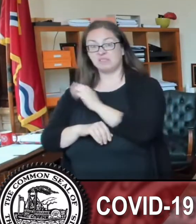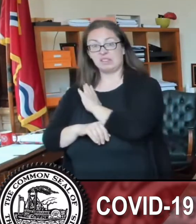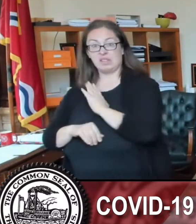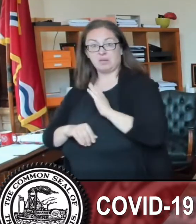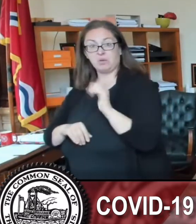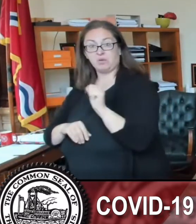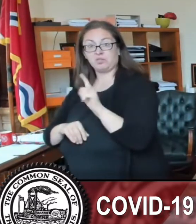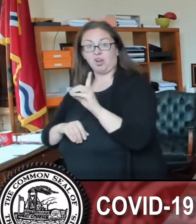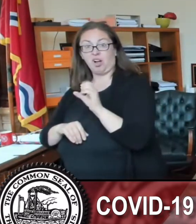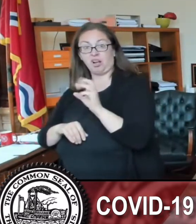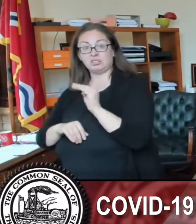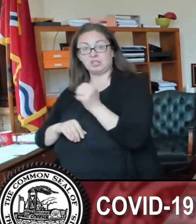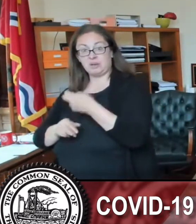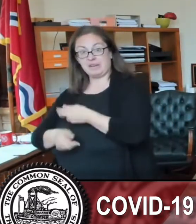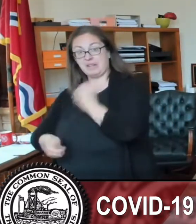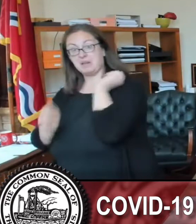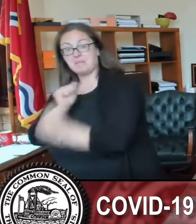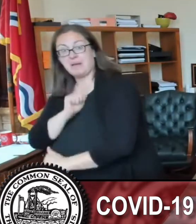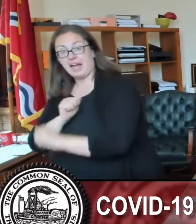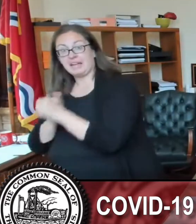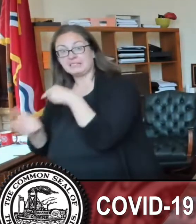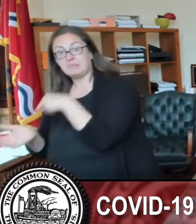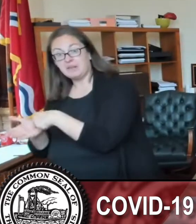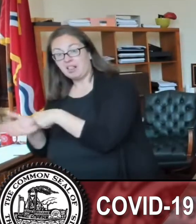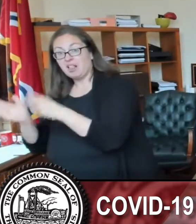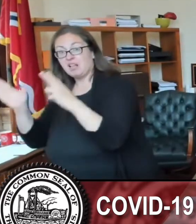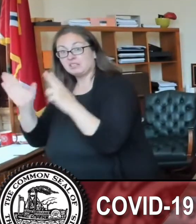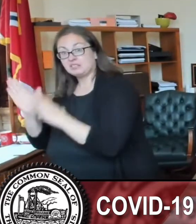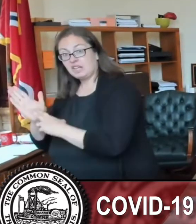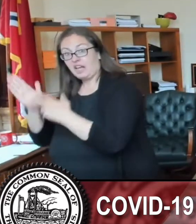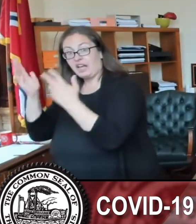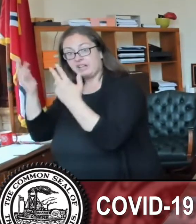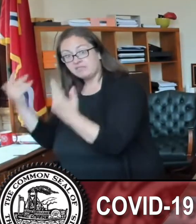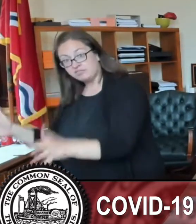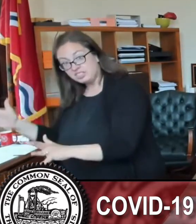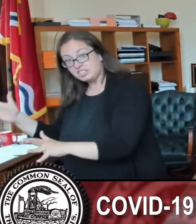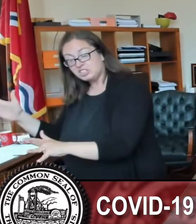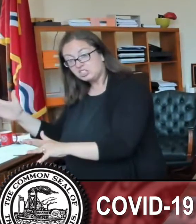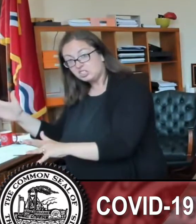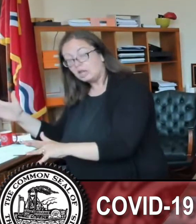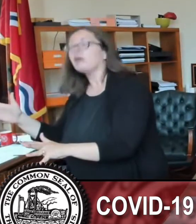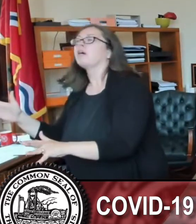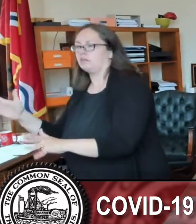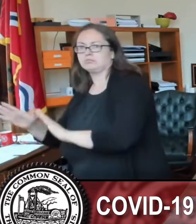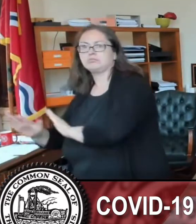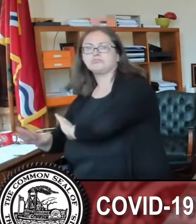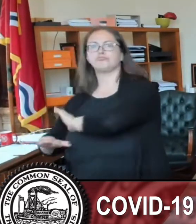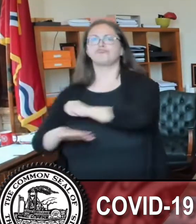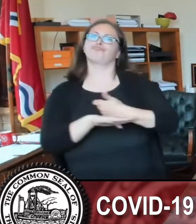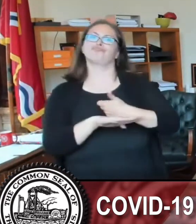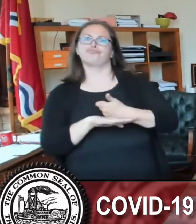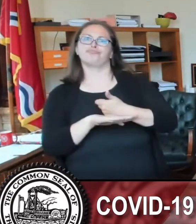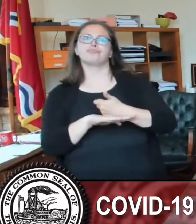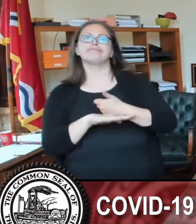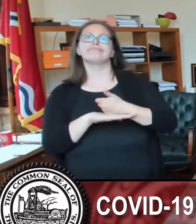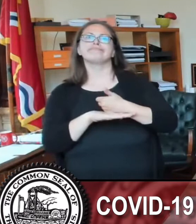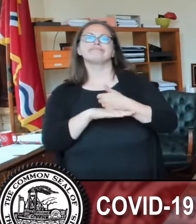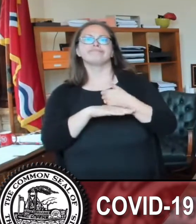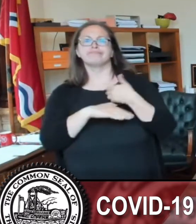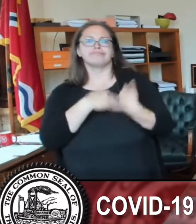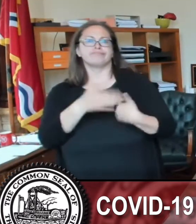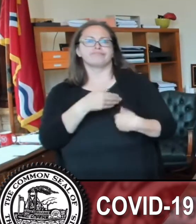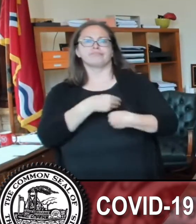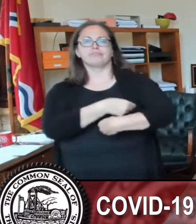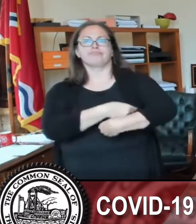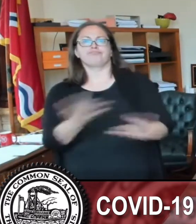Aldermen passes that bill, we'll get it signed, and we'll begin the implementation on awarding